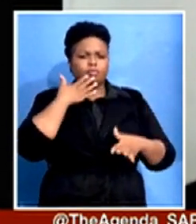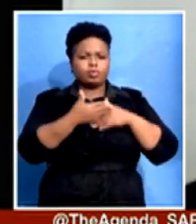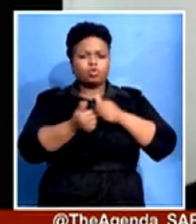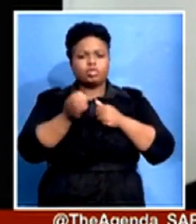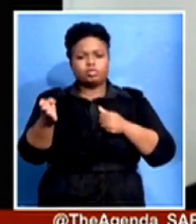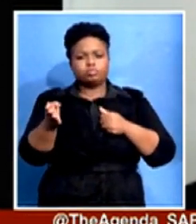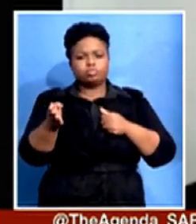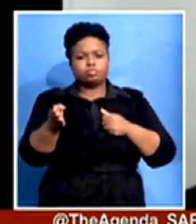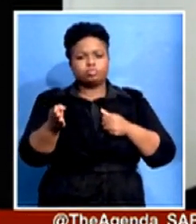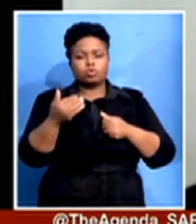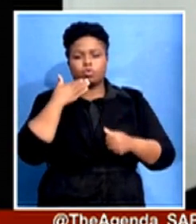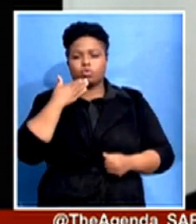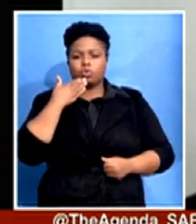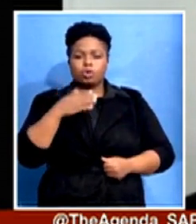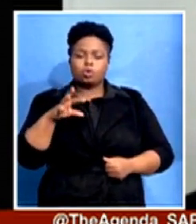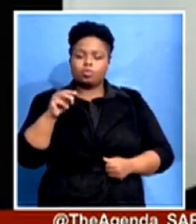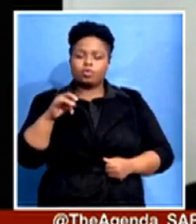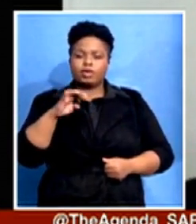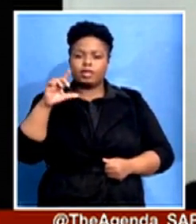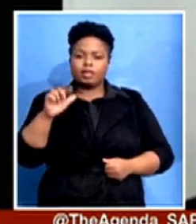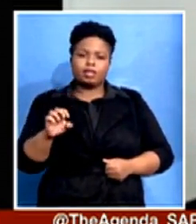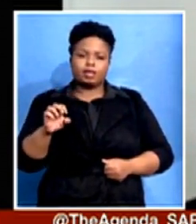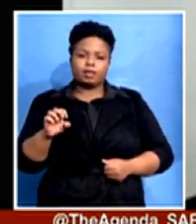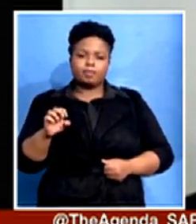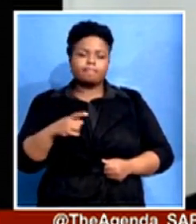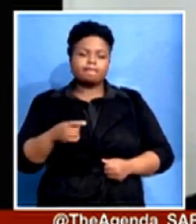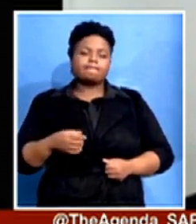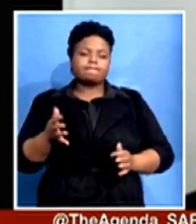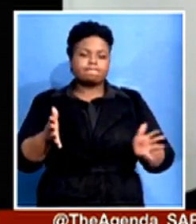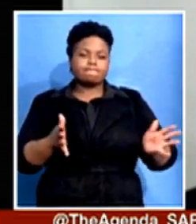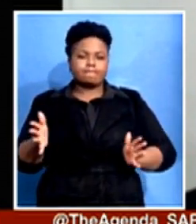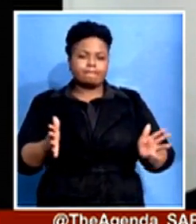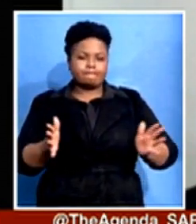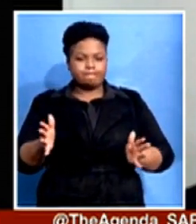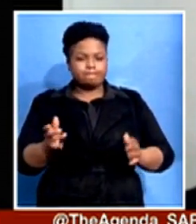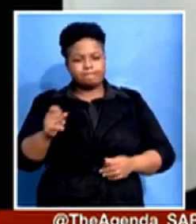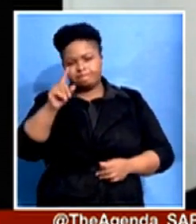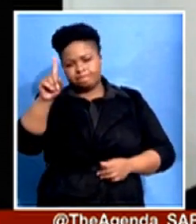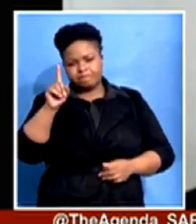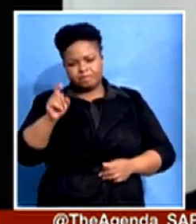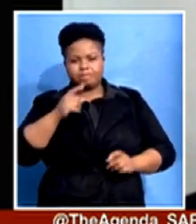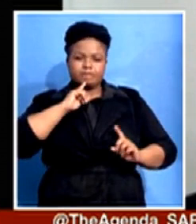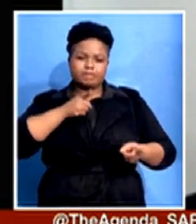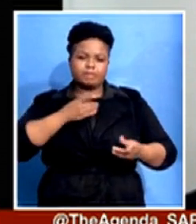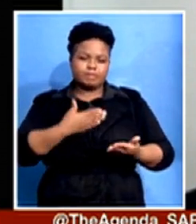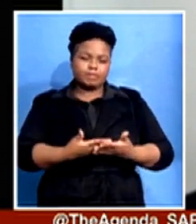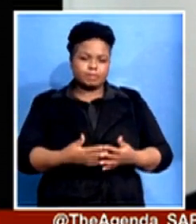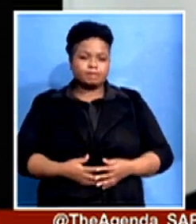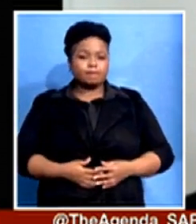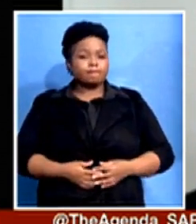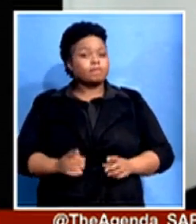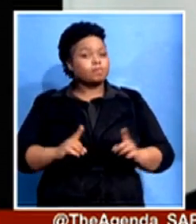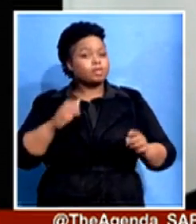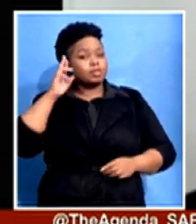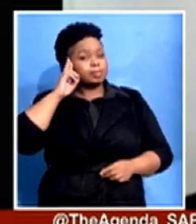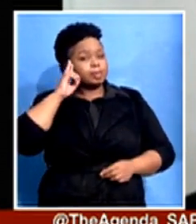Club, so that she can facilitate the question and answer session. Remember, if there are those who may want to